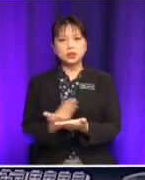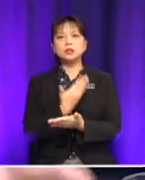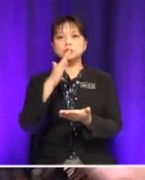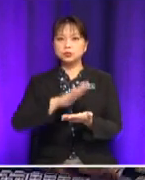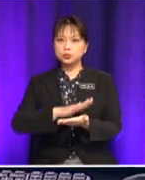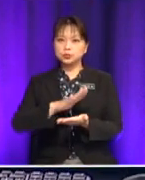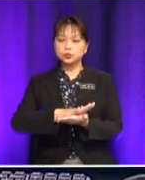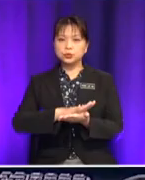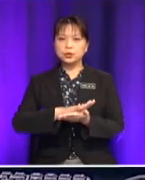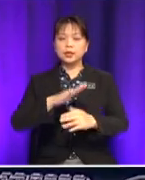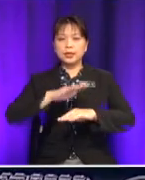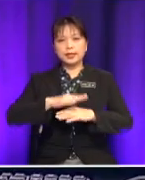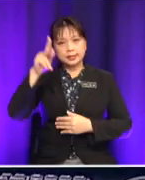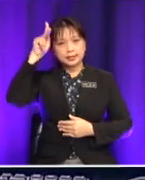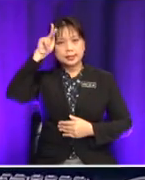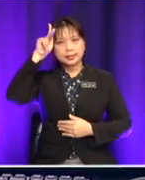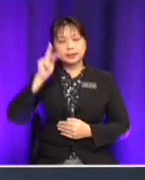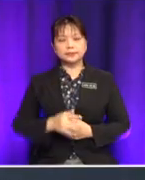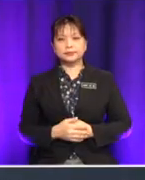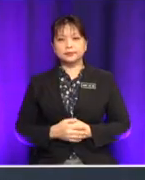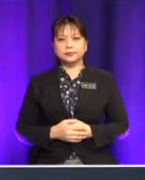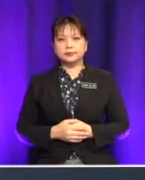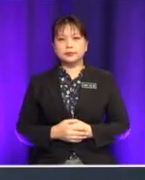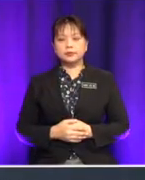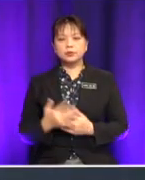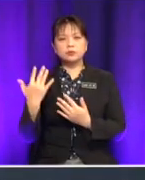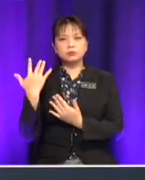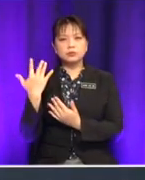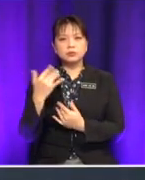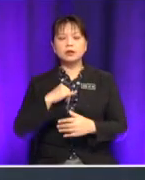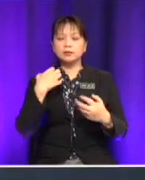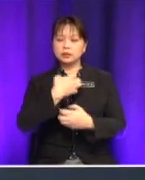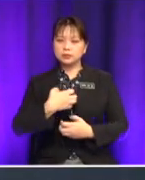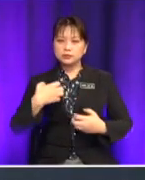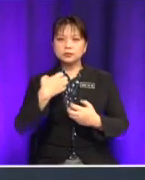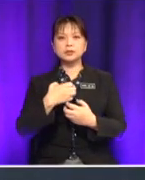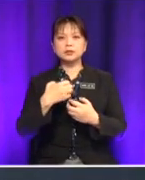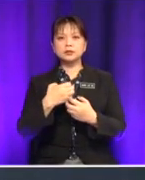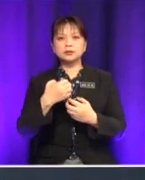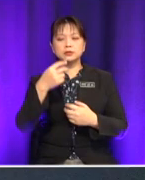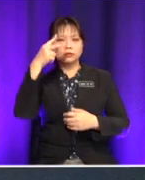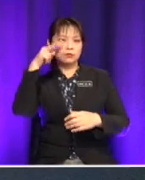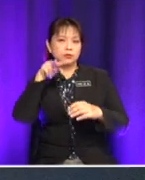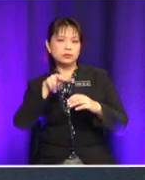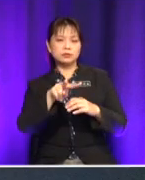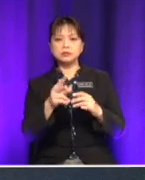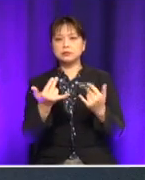2, Kuala Musang, Kelantan. Wow. Wait, Farah. I'm just enjoying this view. I cannot stand it. It's so yes.